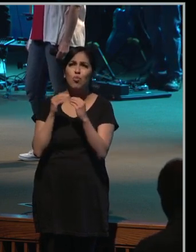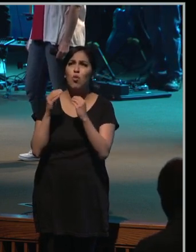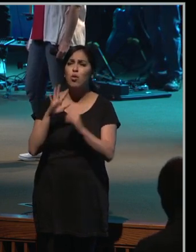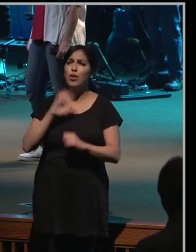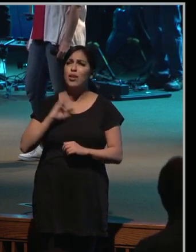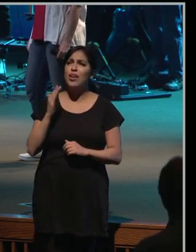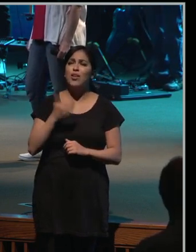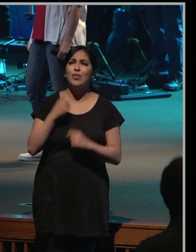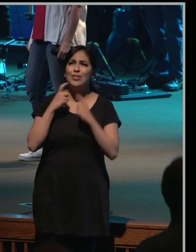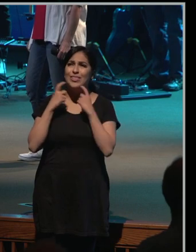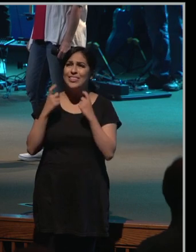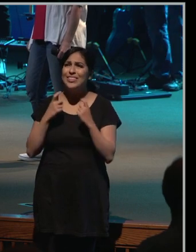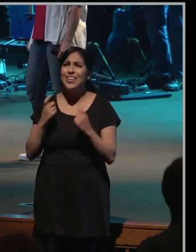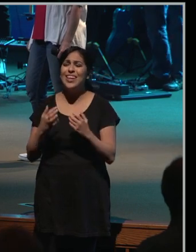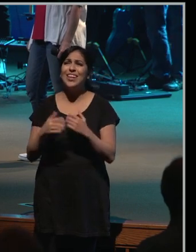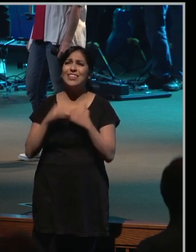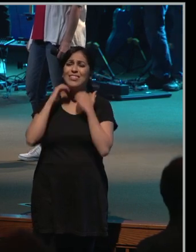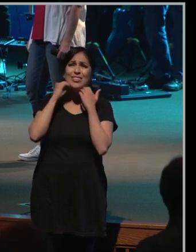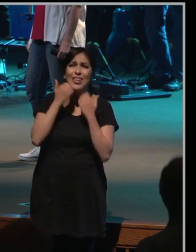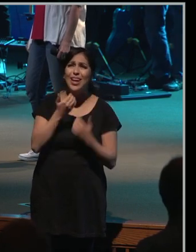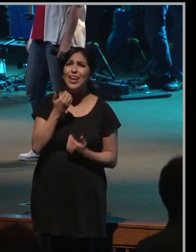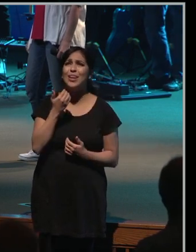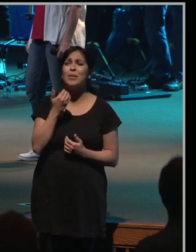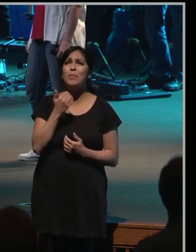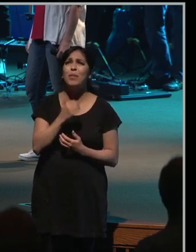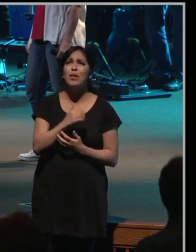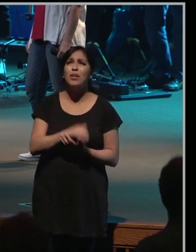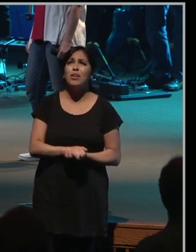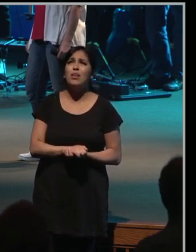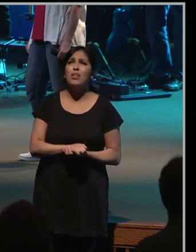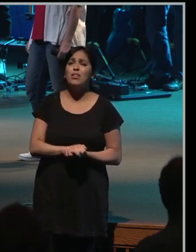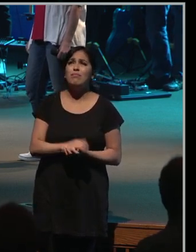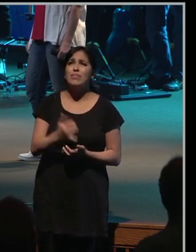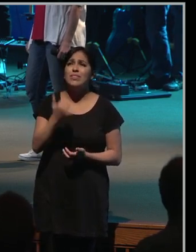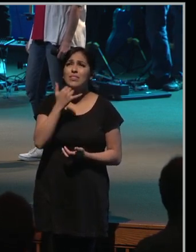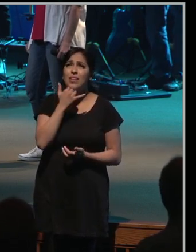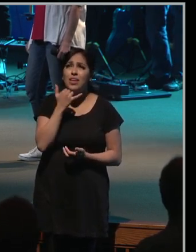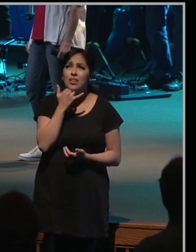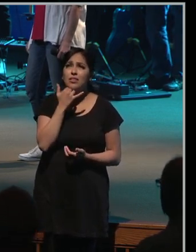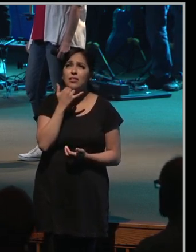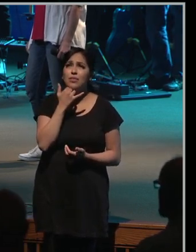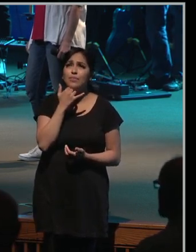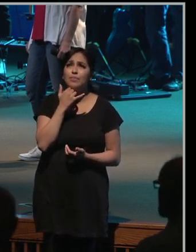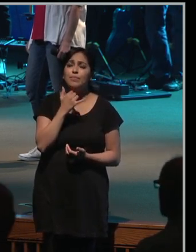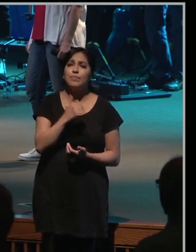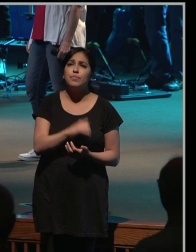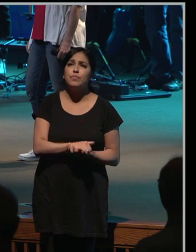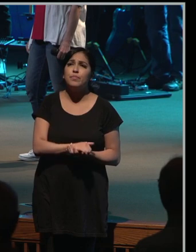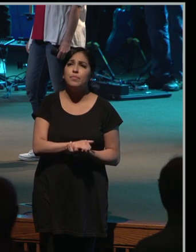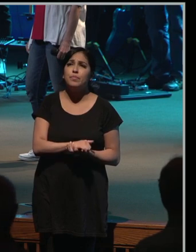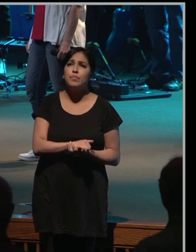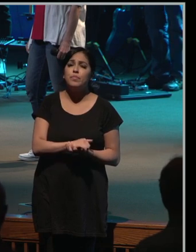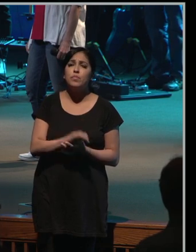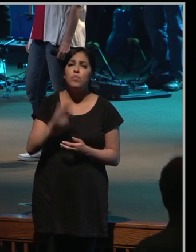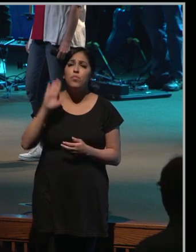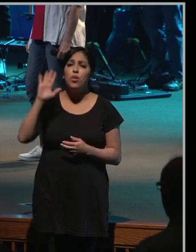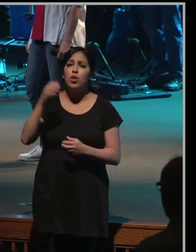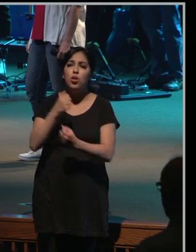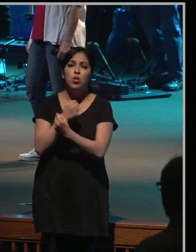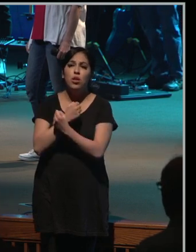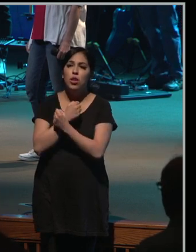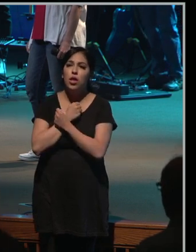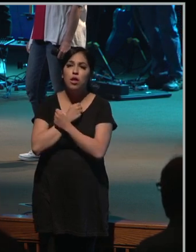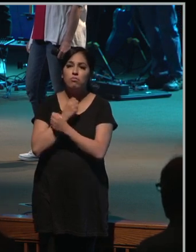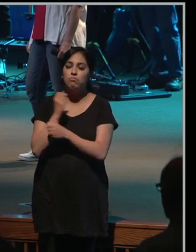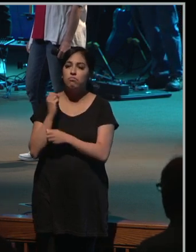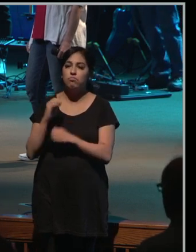our regret, our shame, our mistakes. Your love goes beyond all